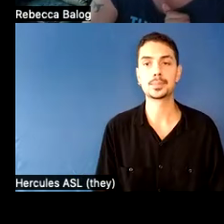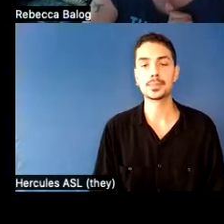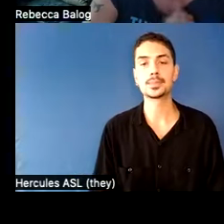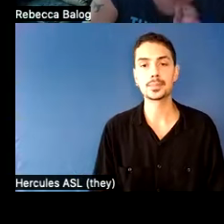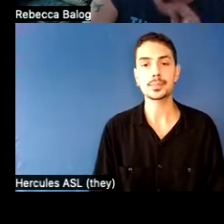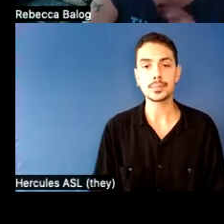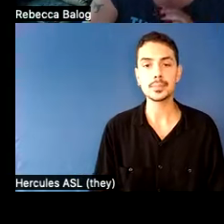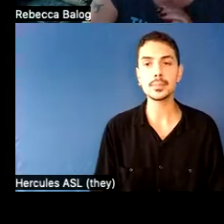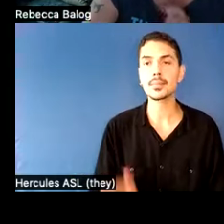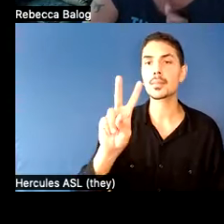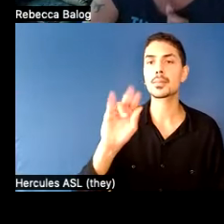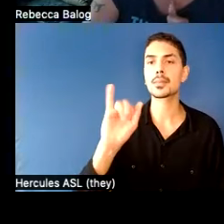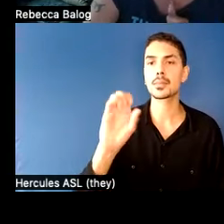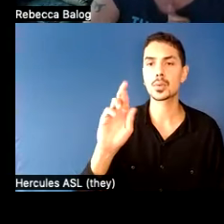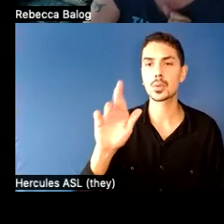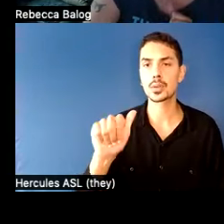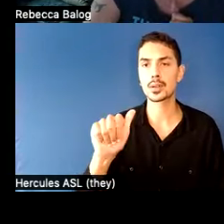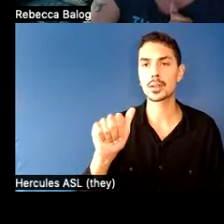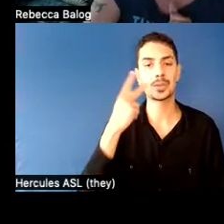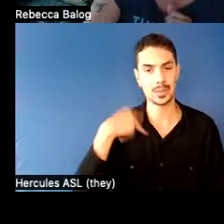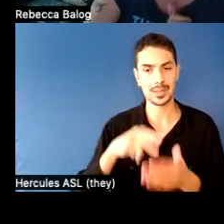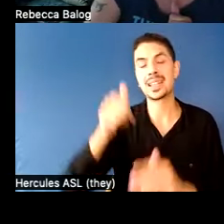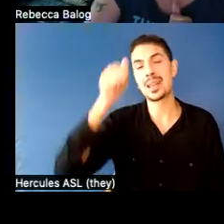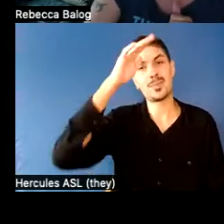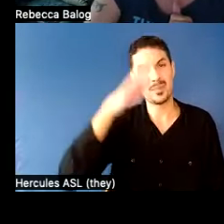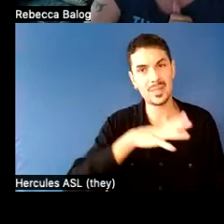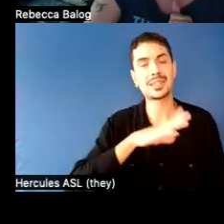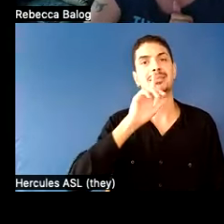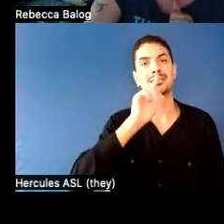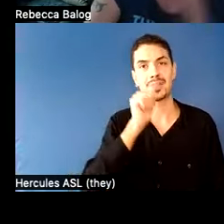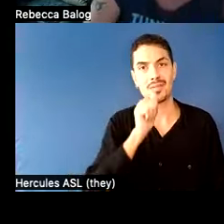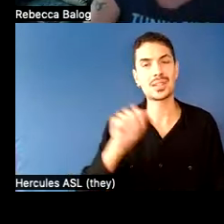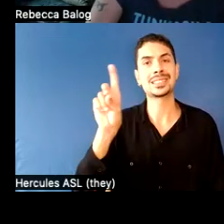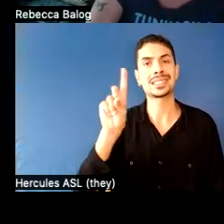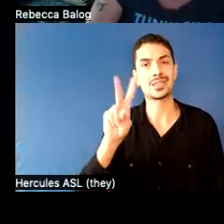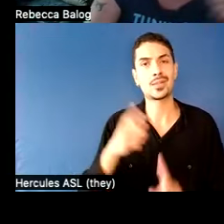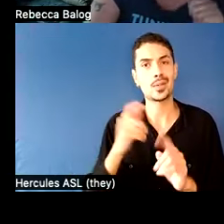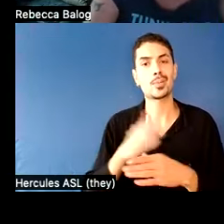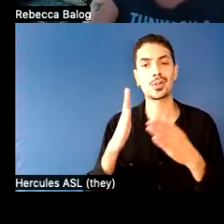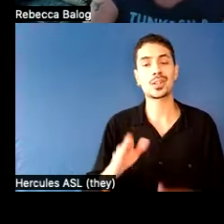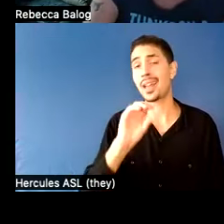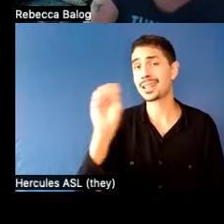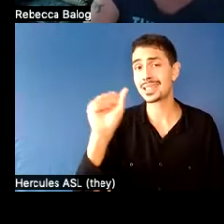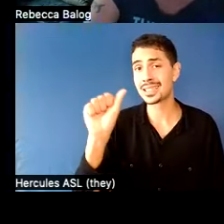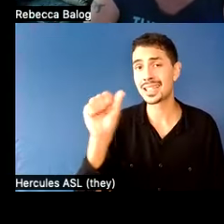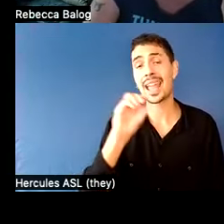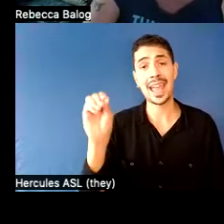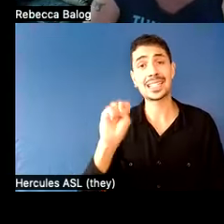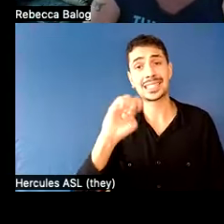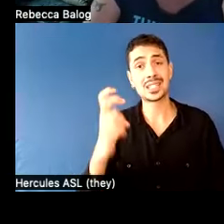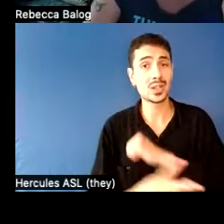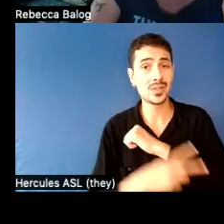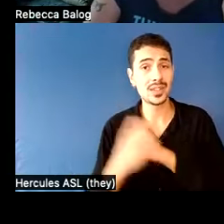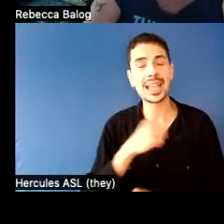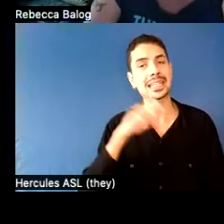Victoria, nice, Ashley, see what I mean? Men do suffer a lot of DV from partners and SA and sex trafficking and